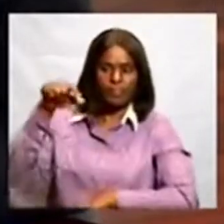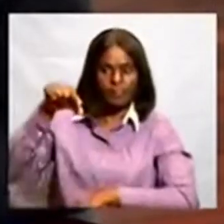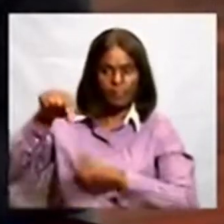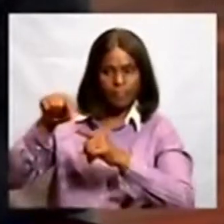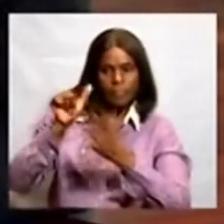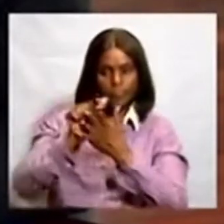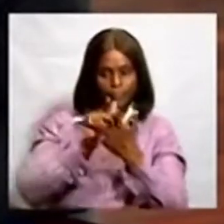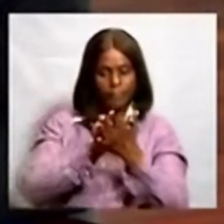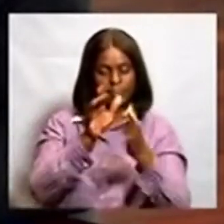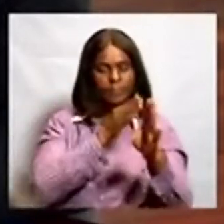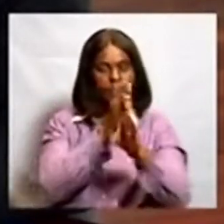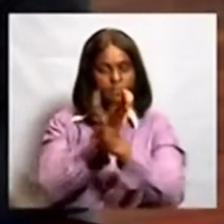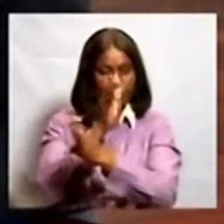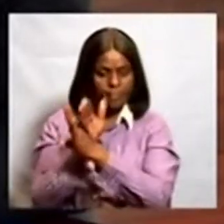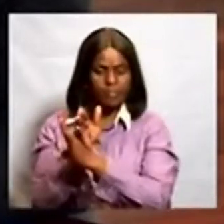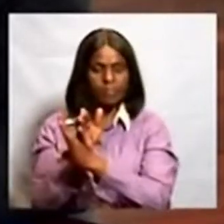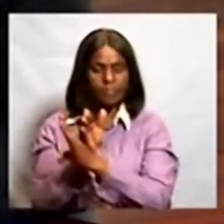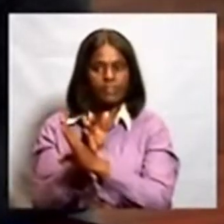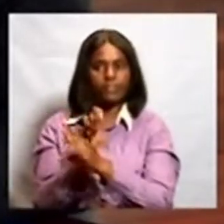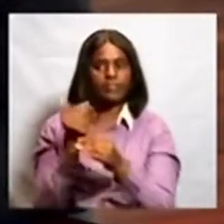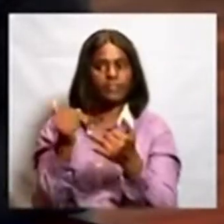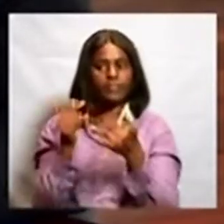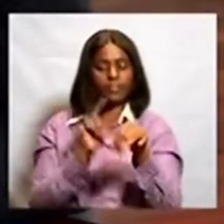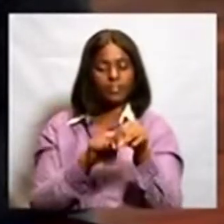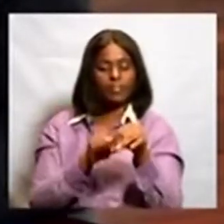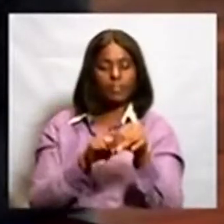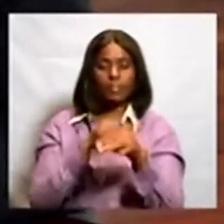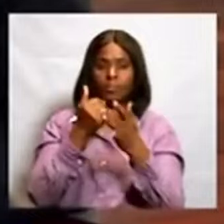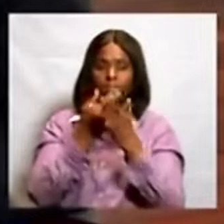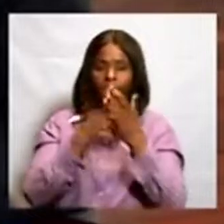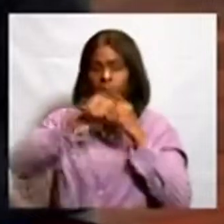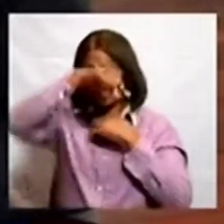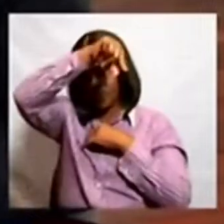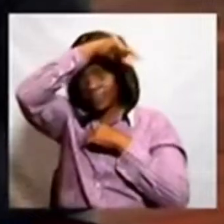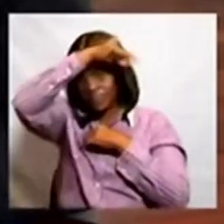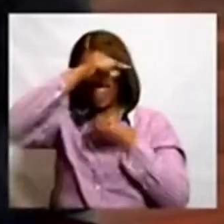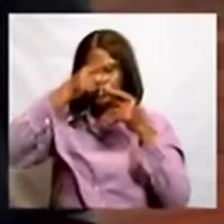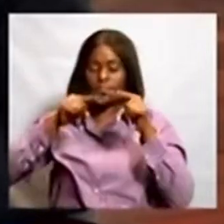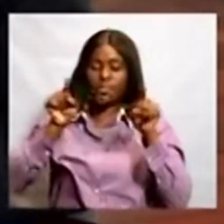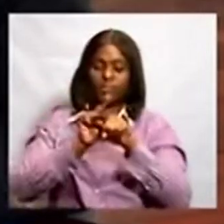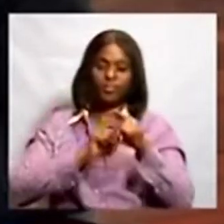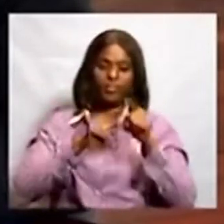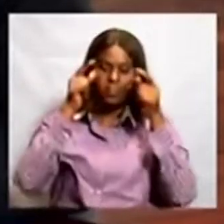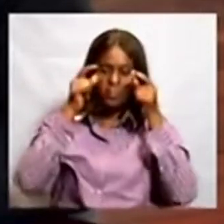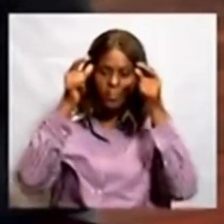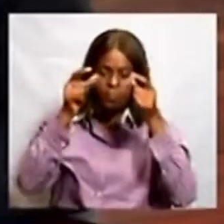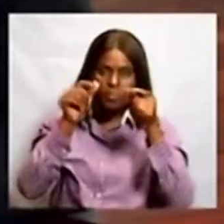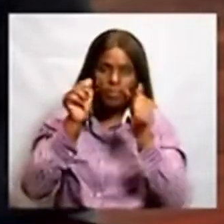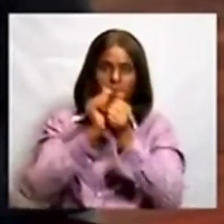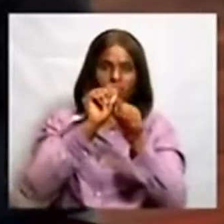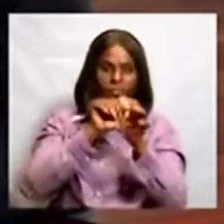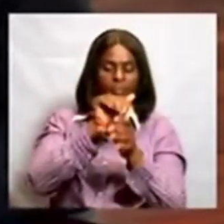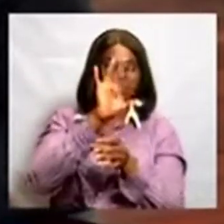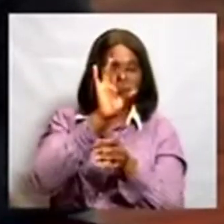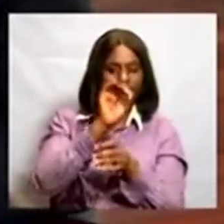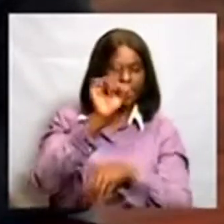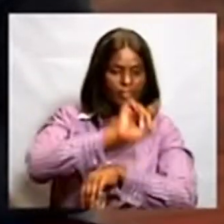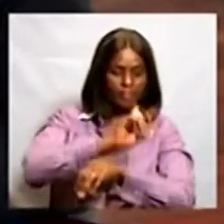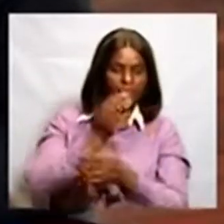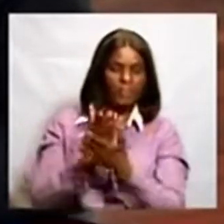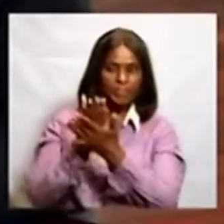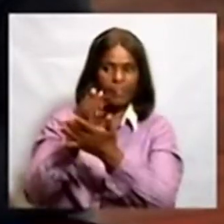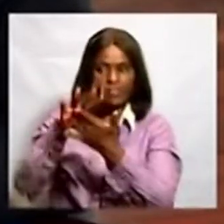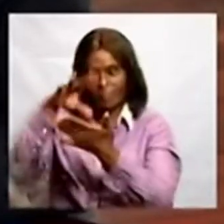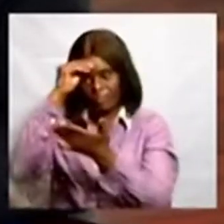being conferred. So the moment that the graduation takes place and qualifications are conferred, within 90 days they are required to submit